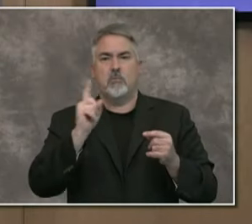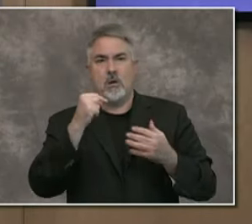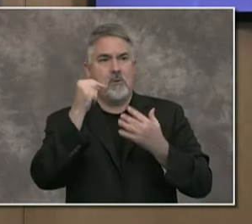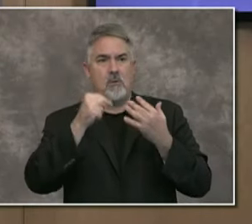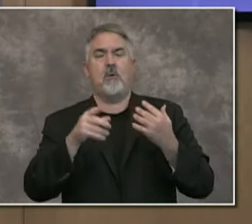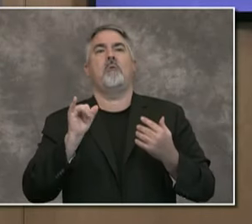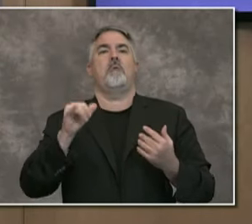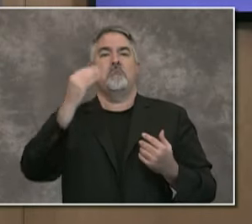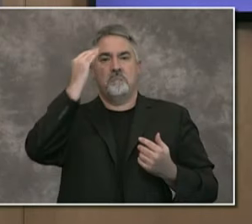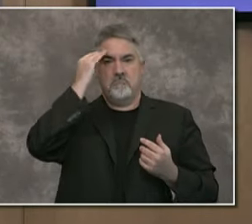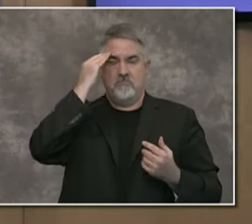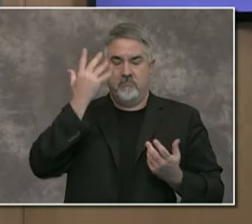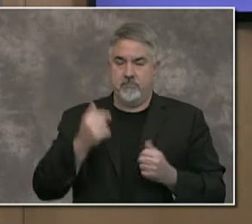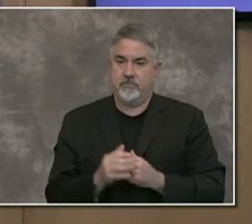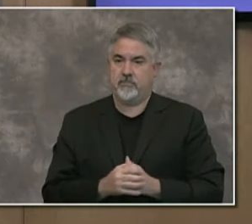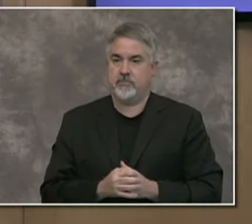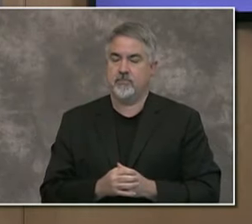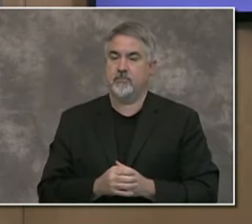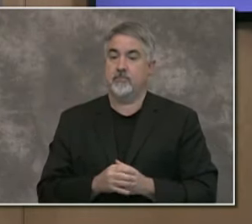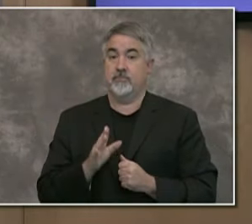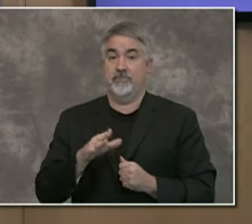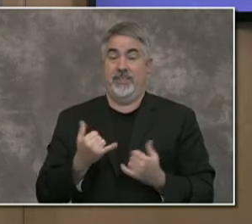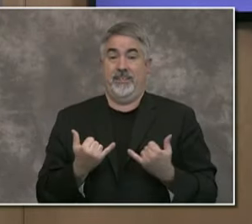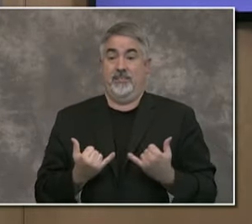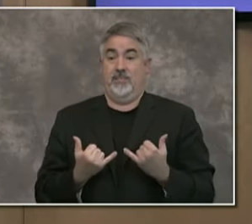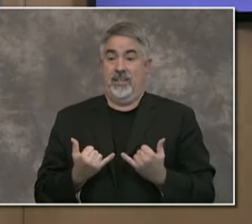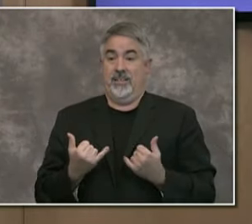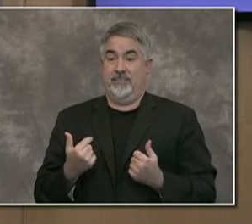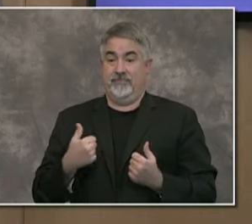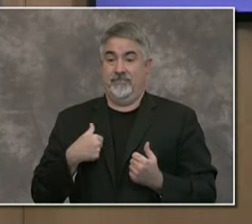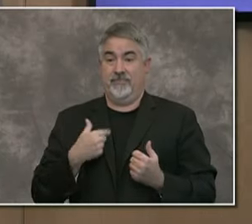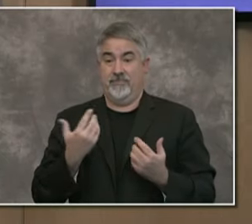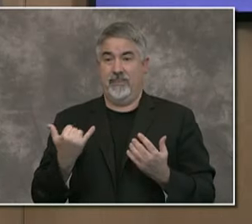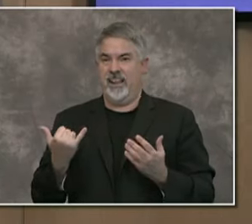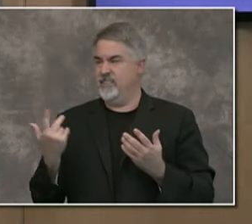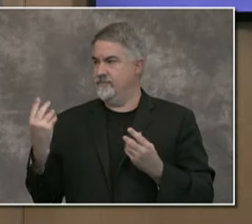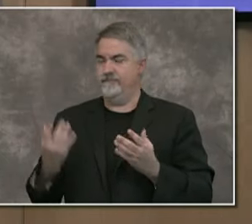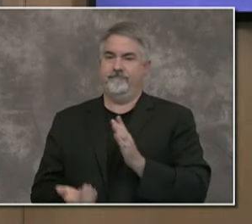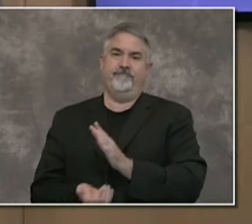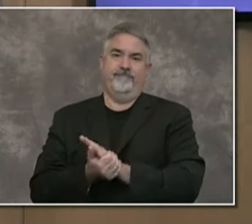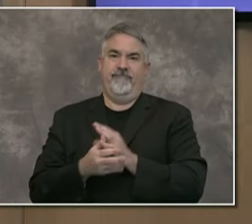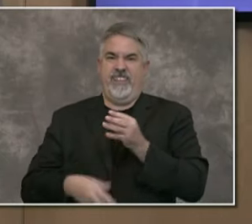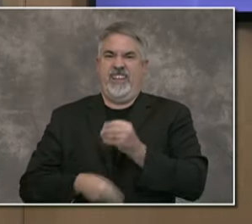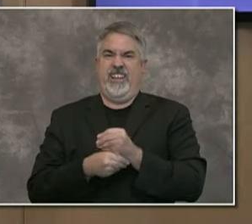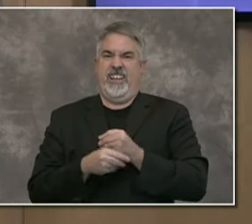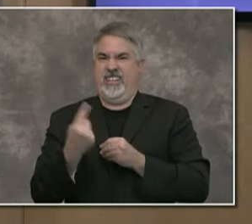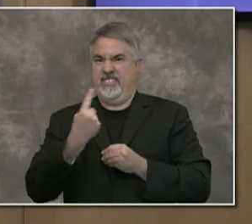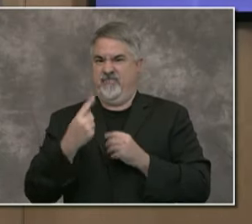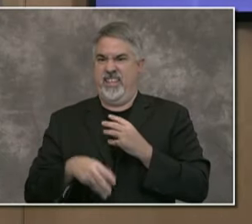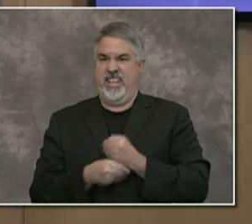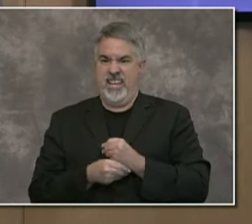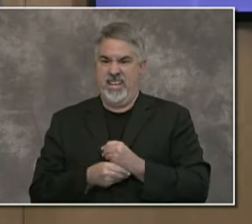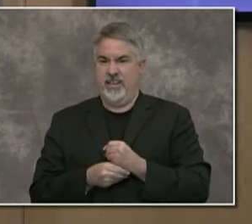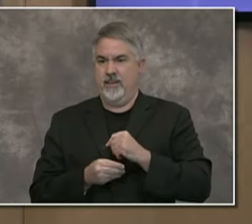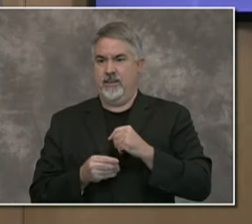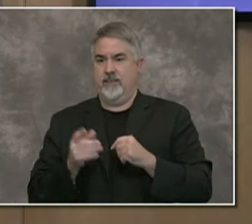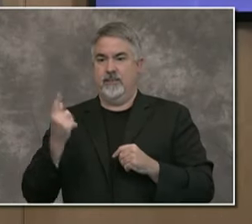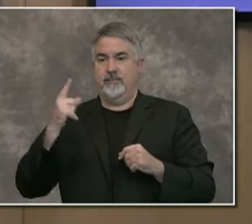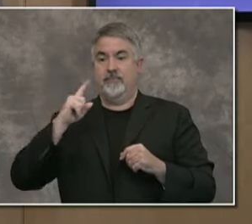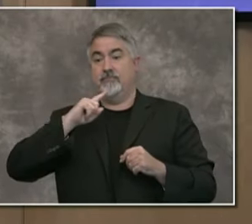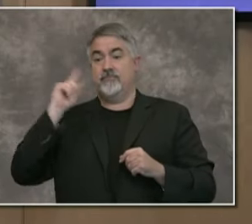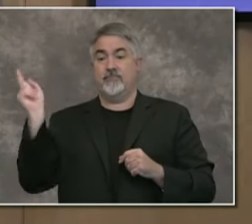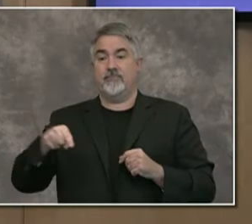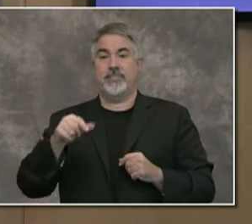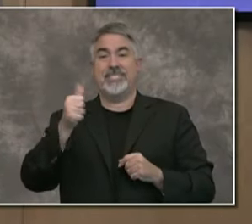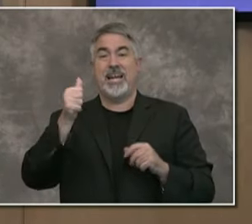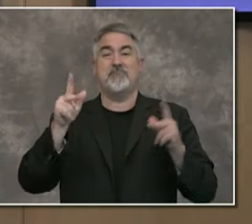amendment to our public health order to bring it consistent with all of the guidance we've given. The old order had a mass gathering limitation of 10,